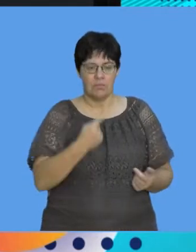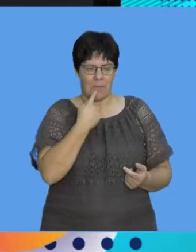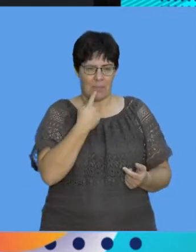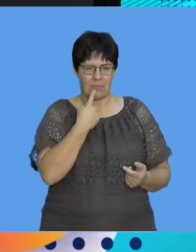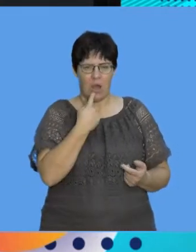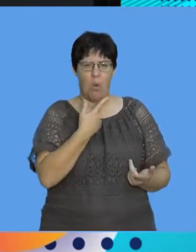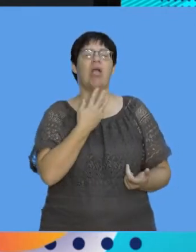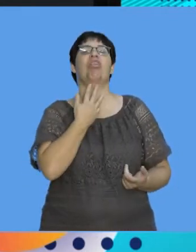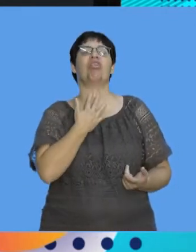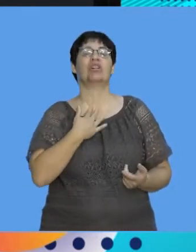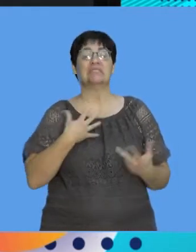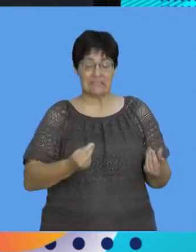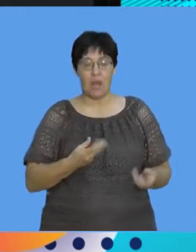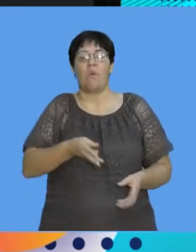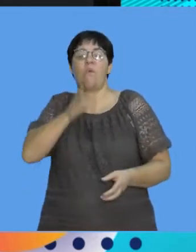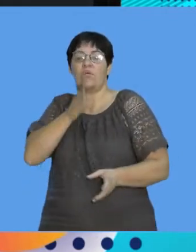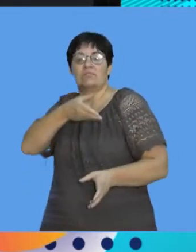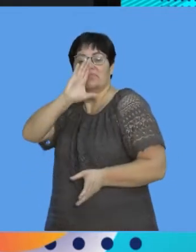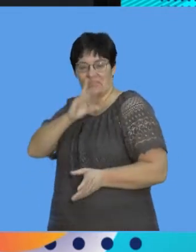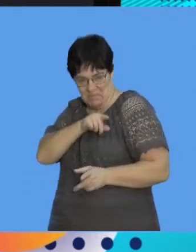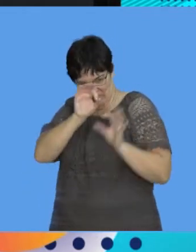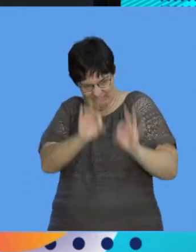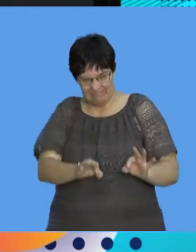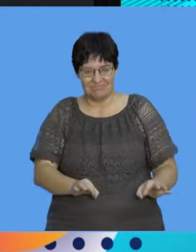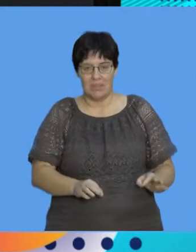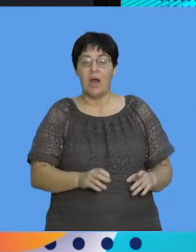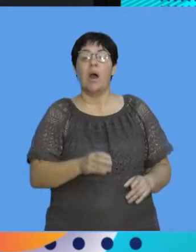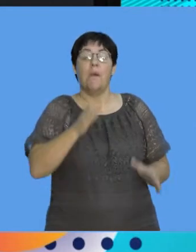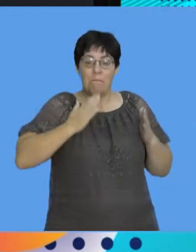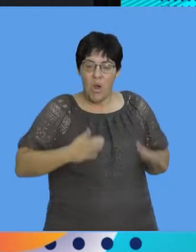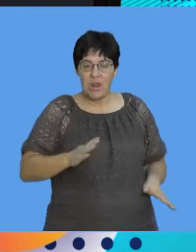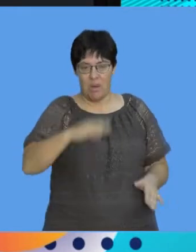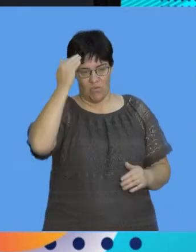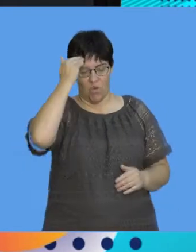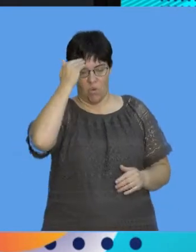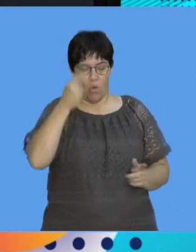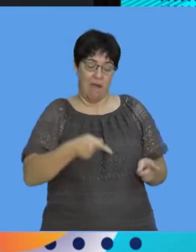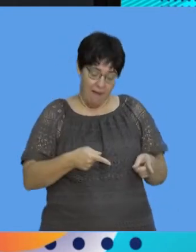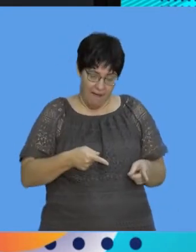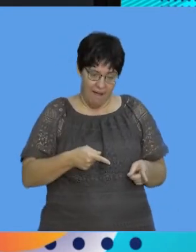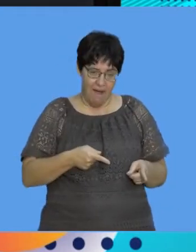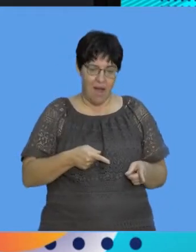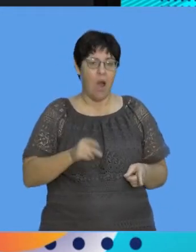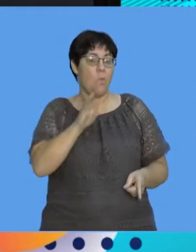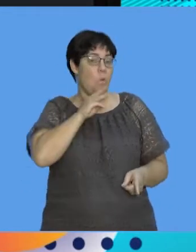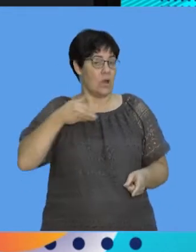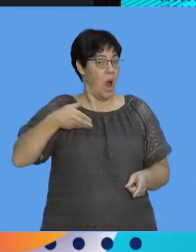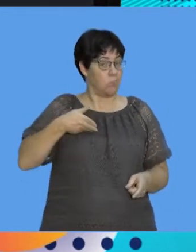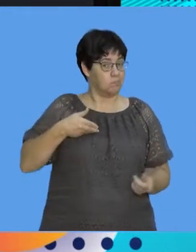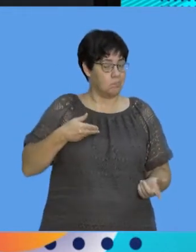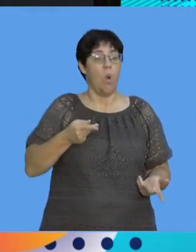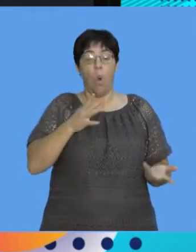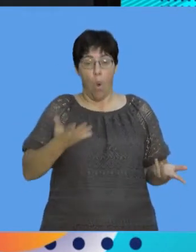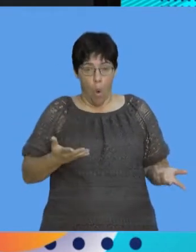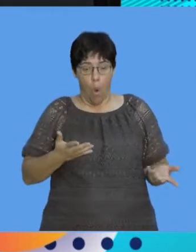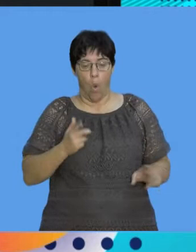have water because you're thirsty. And that's exactly what happens. Your body needs to know, I need to keep water in